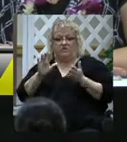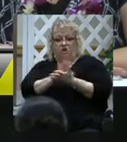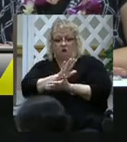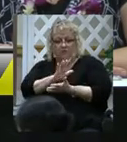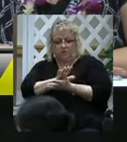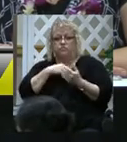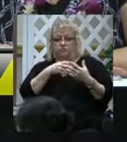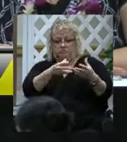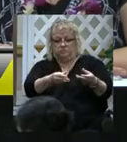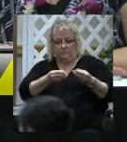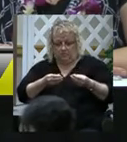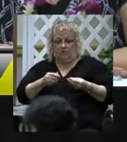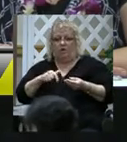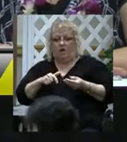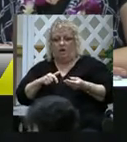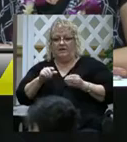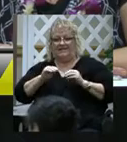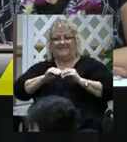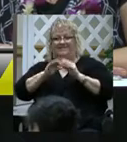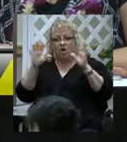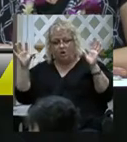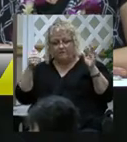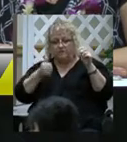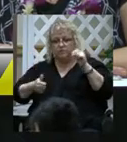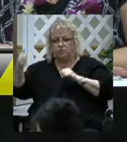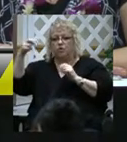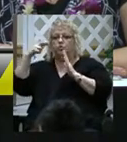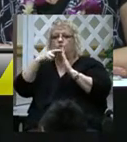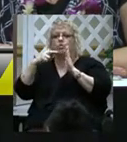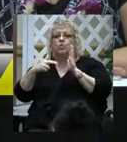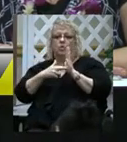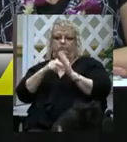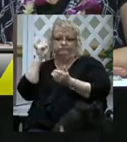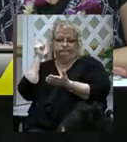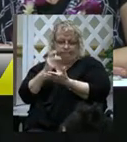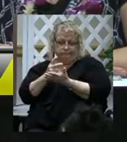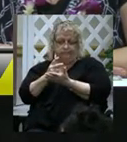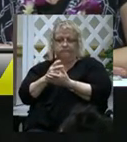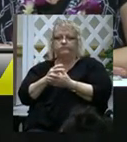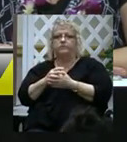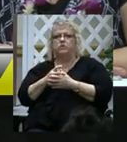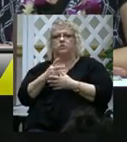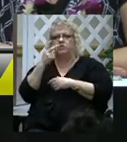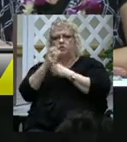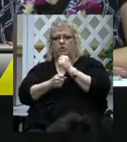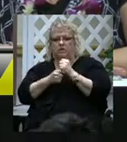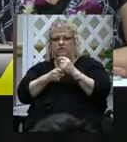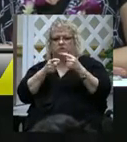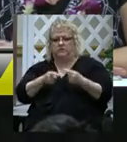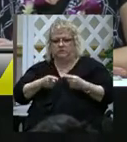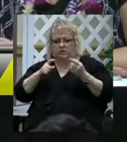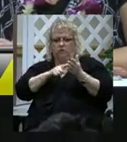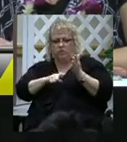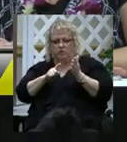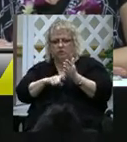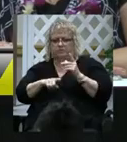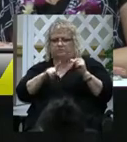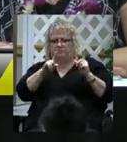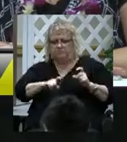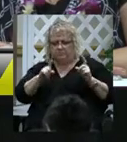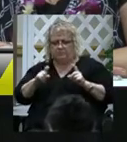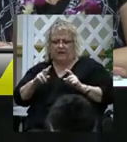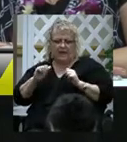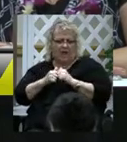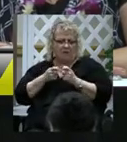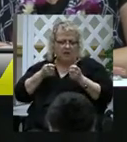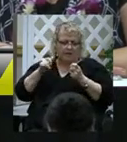do, but we just wanted clarity in that rule. And after 2 years of work and research and piloting, how we're going